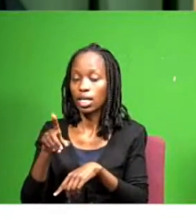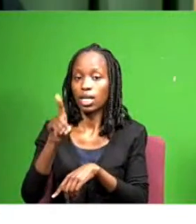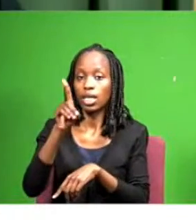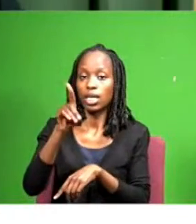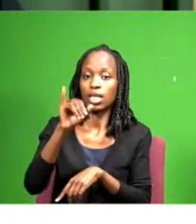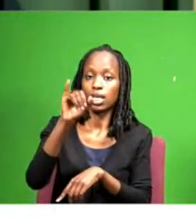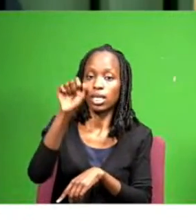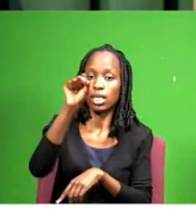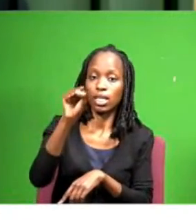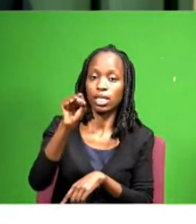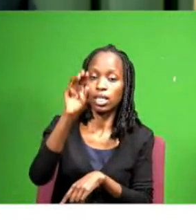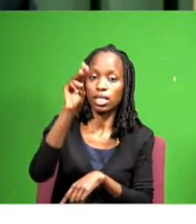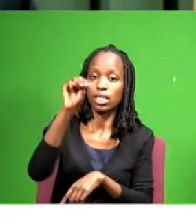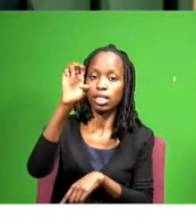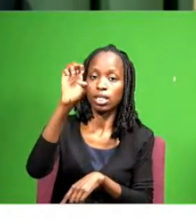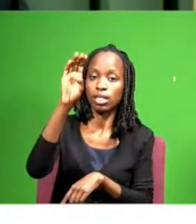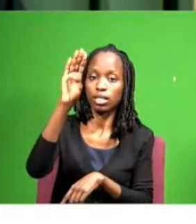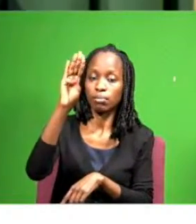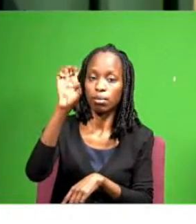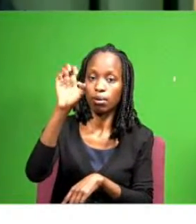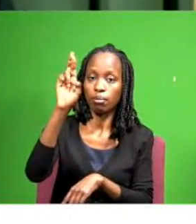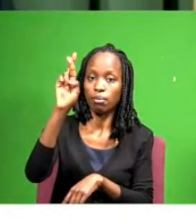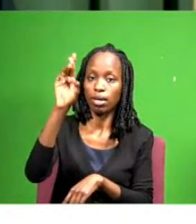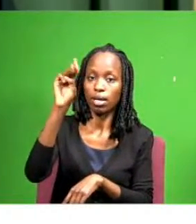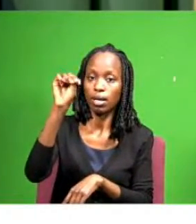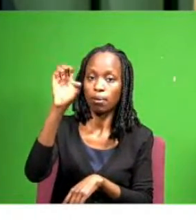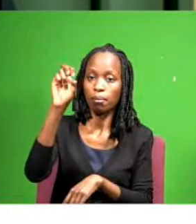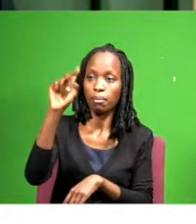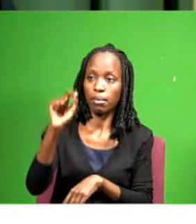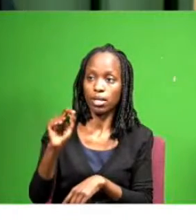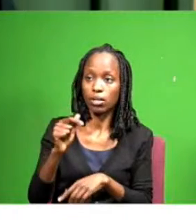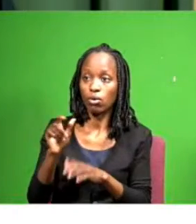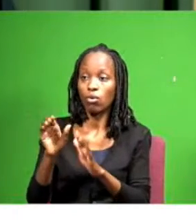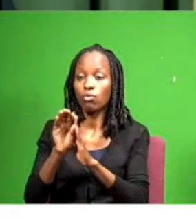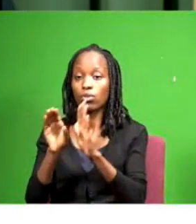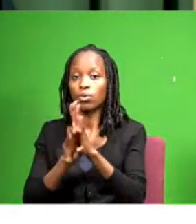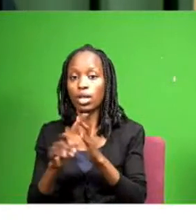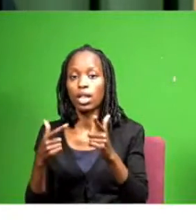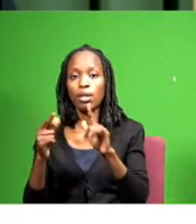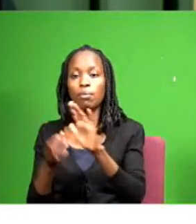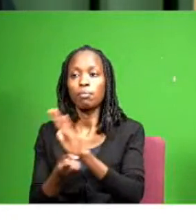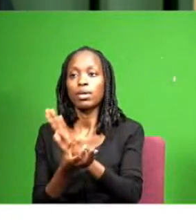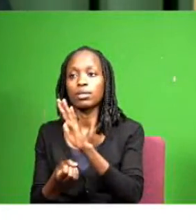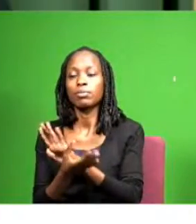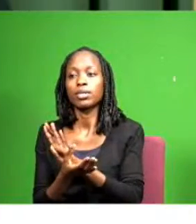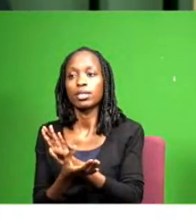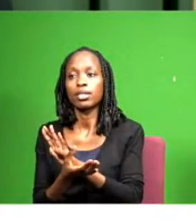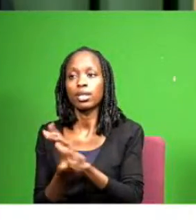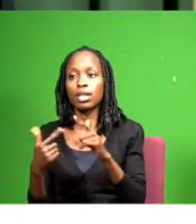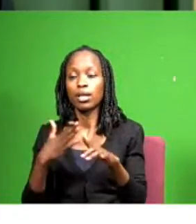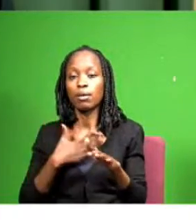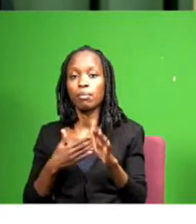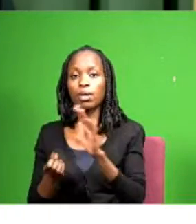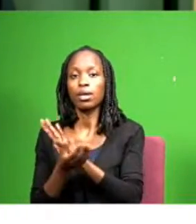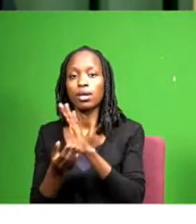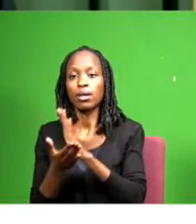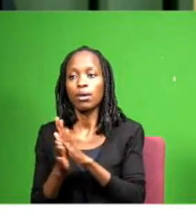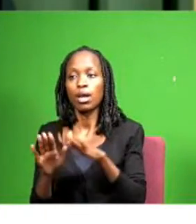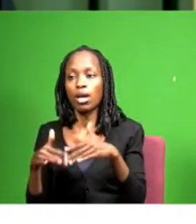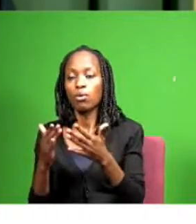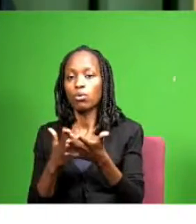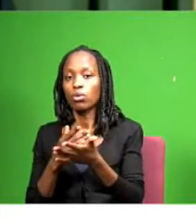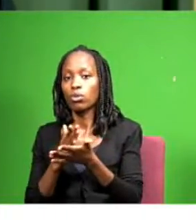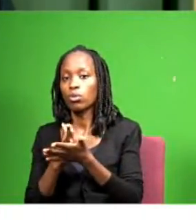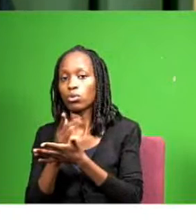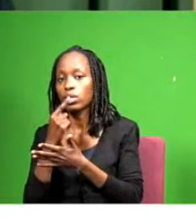the Constitution. Let me illustrate this closely. Let me illustrate this by closely considering